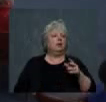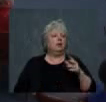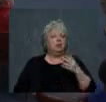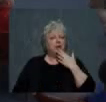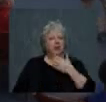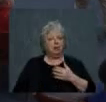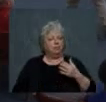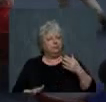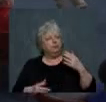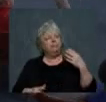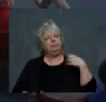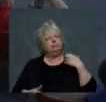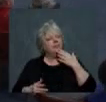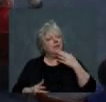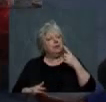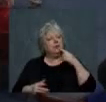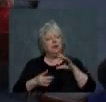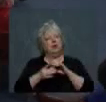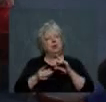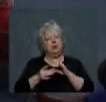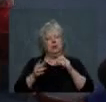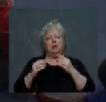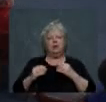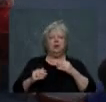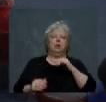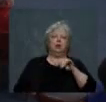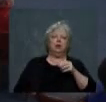comments. Joe Busby.